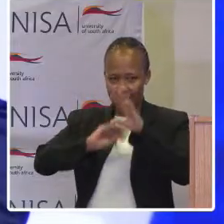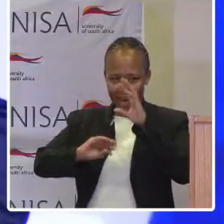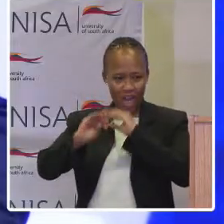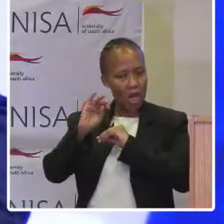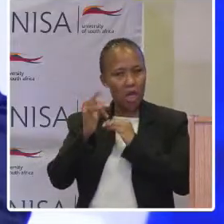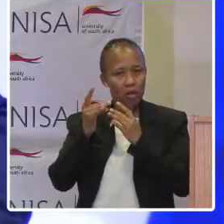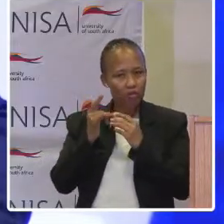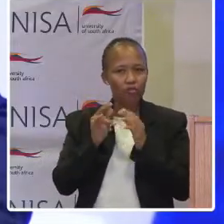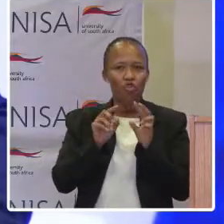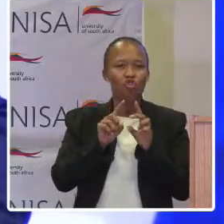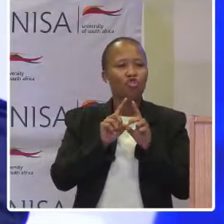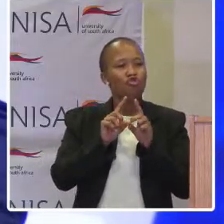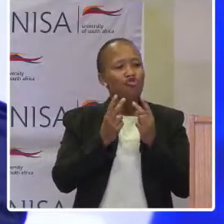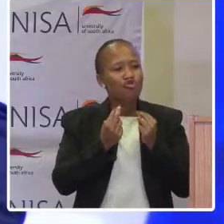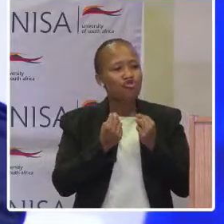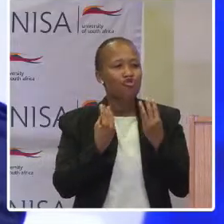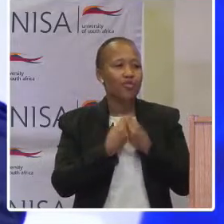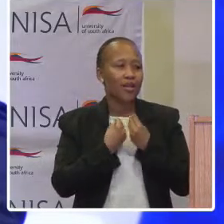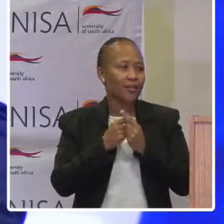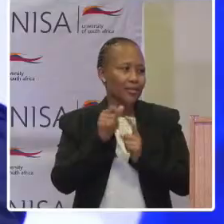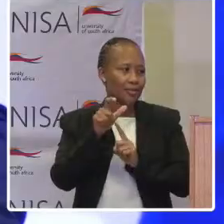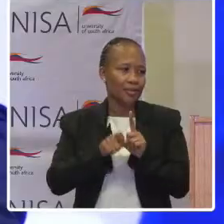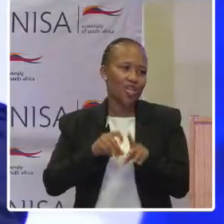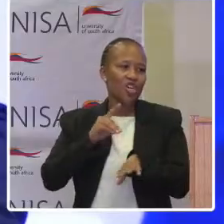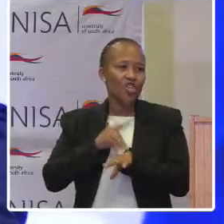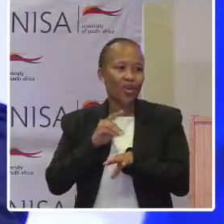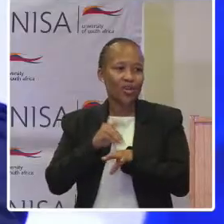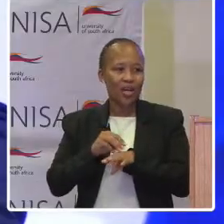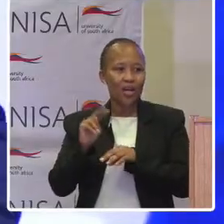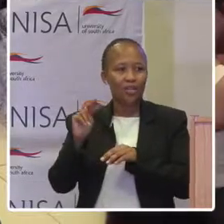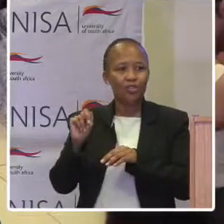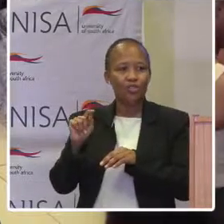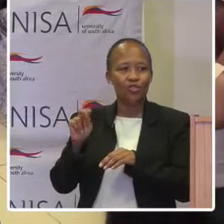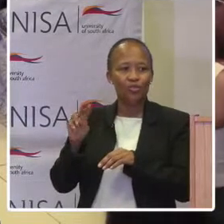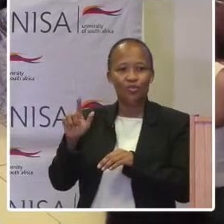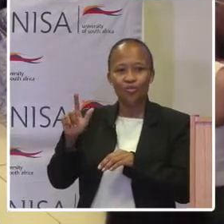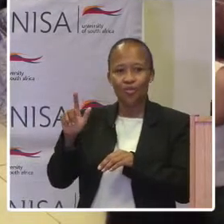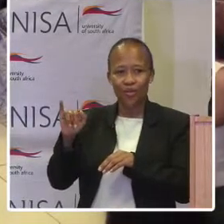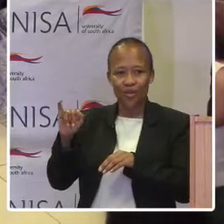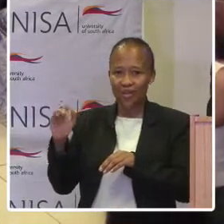things. Ladies and gentlemen, Dr. Simangale Ntuli.